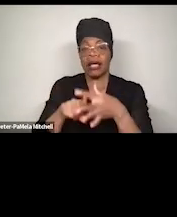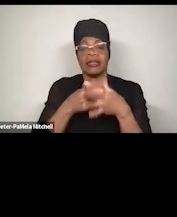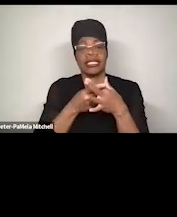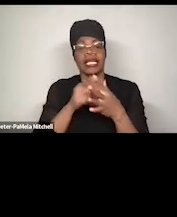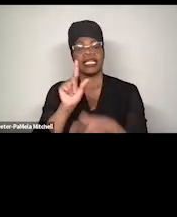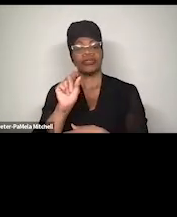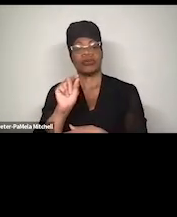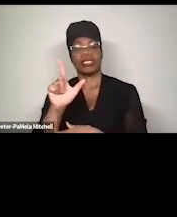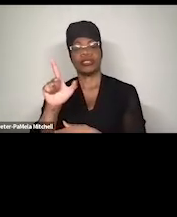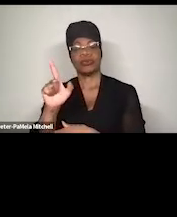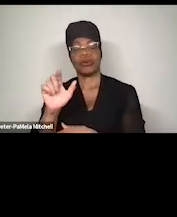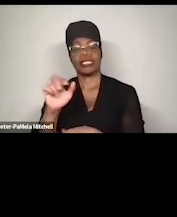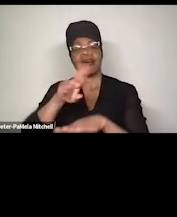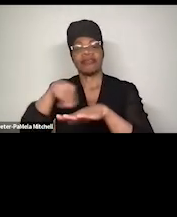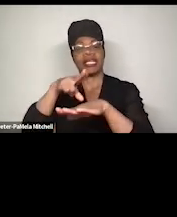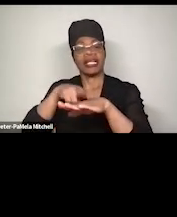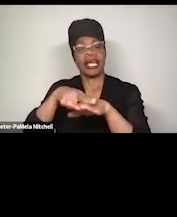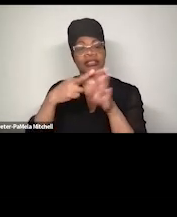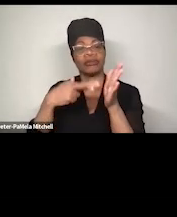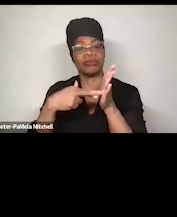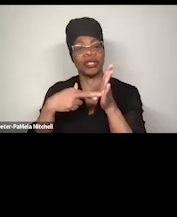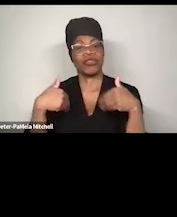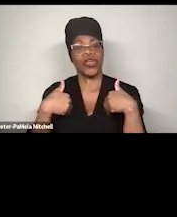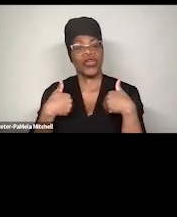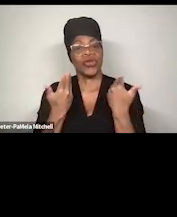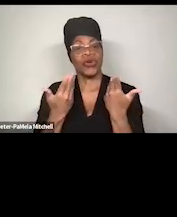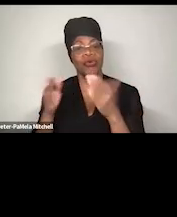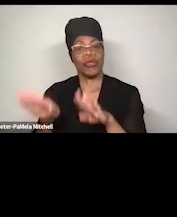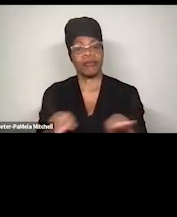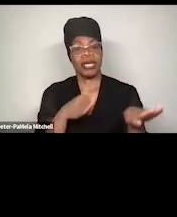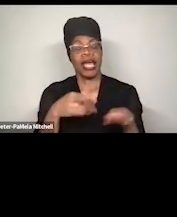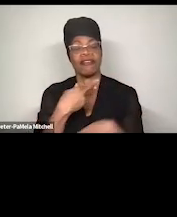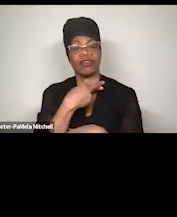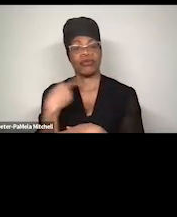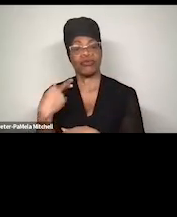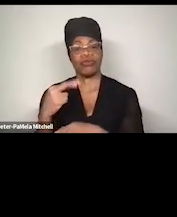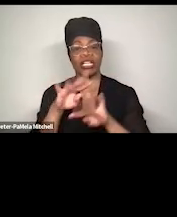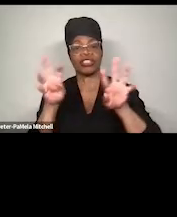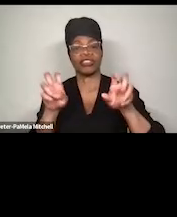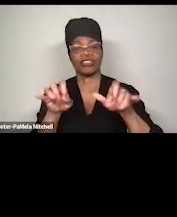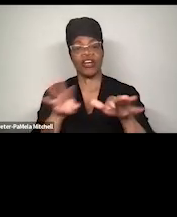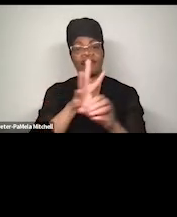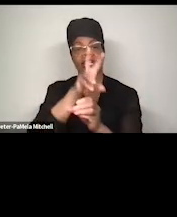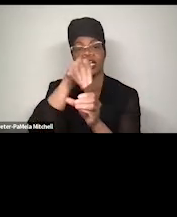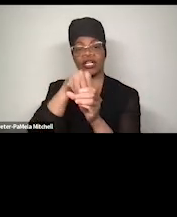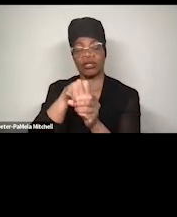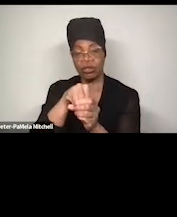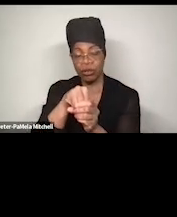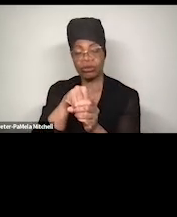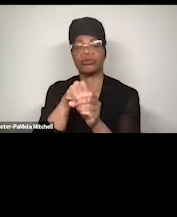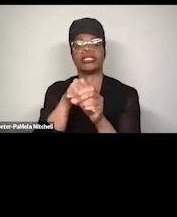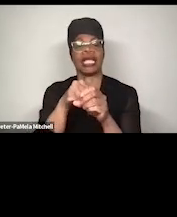there's also the nationally representative Youth Behavior Risk Survey. This also includes an item on housing